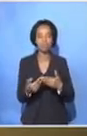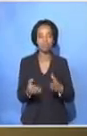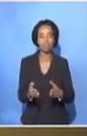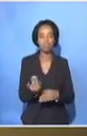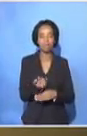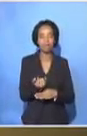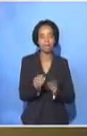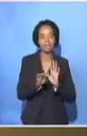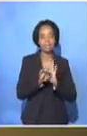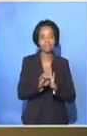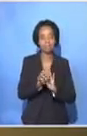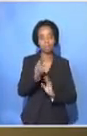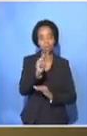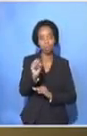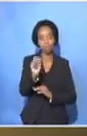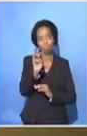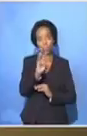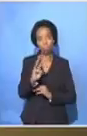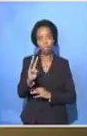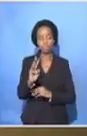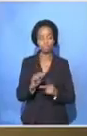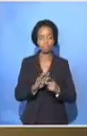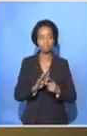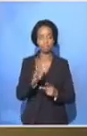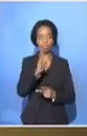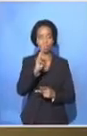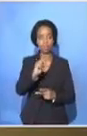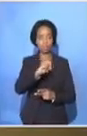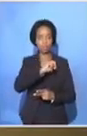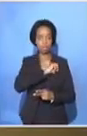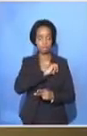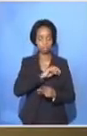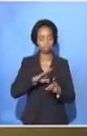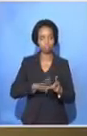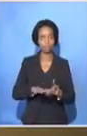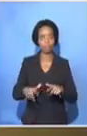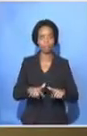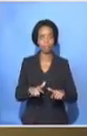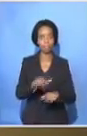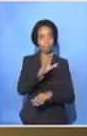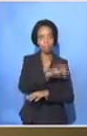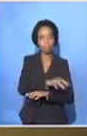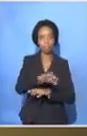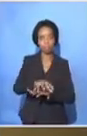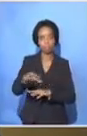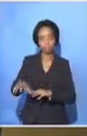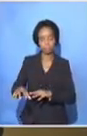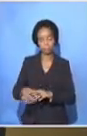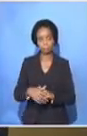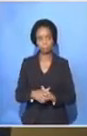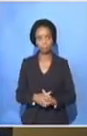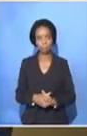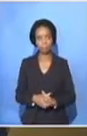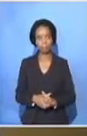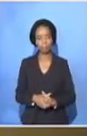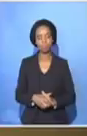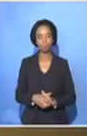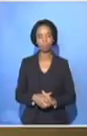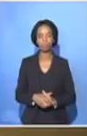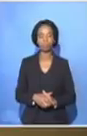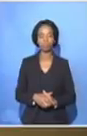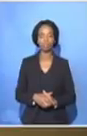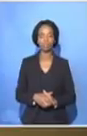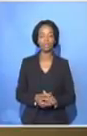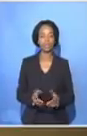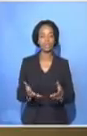in Northwest KwaZulu-Natal and Limpopo provinces. There were